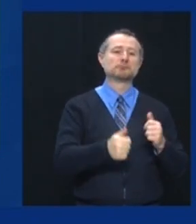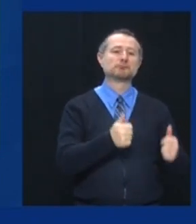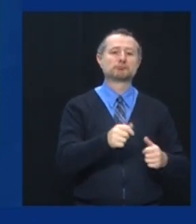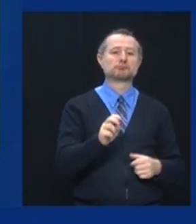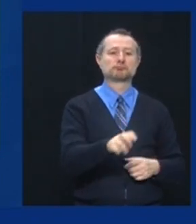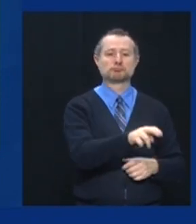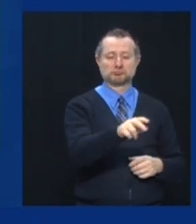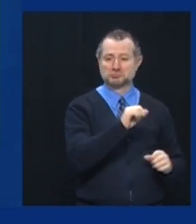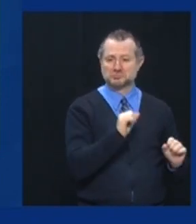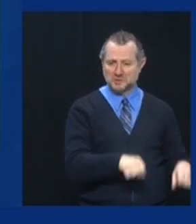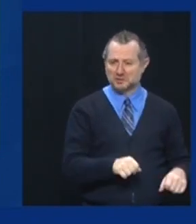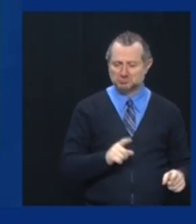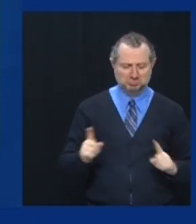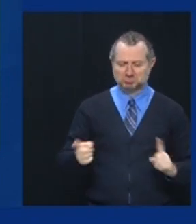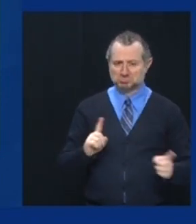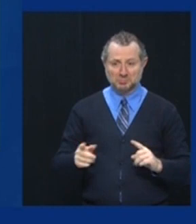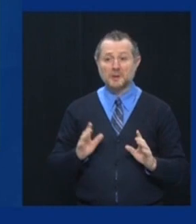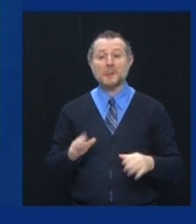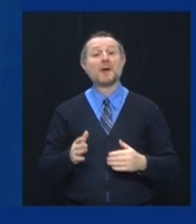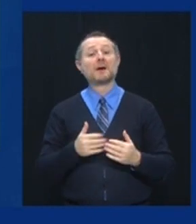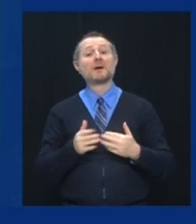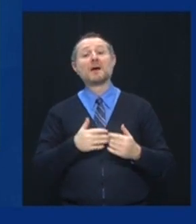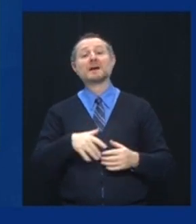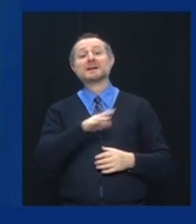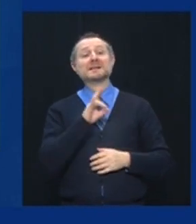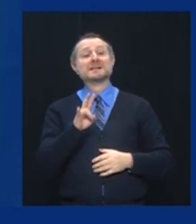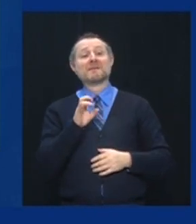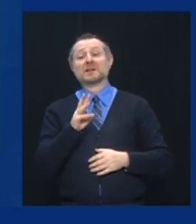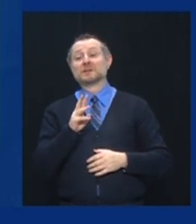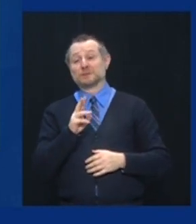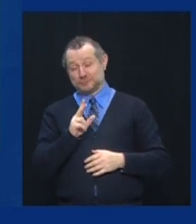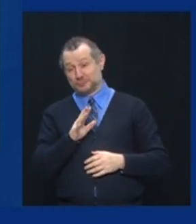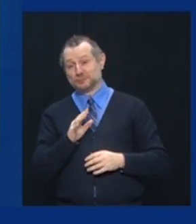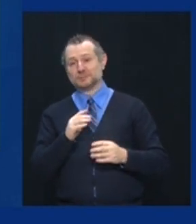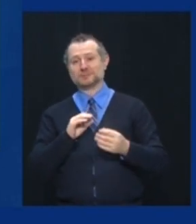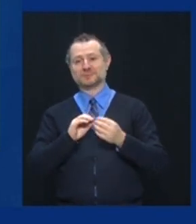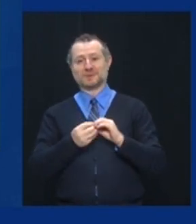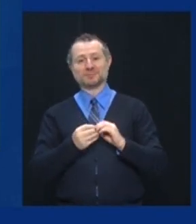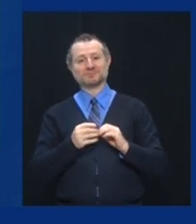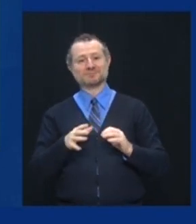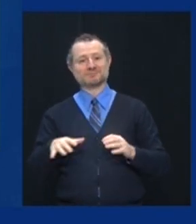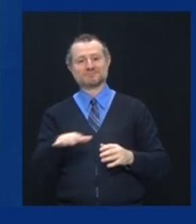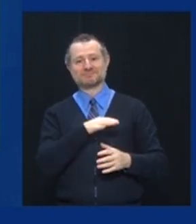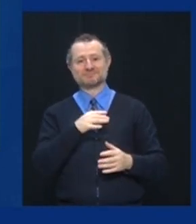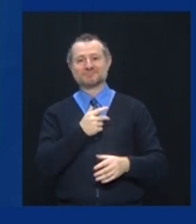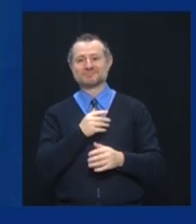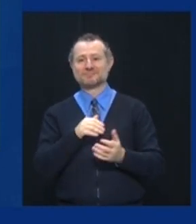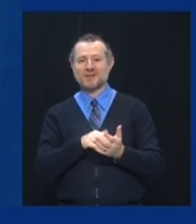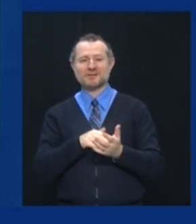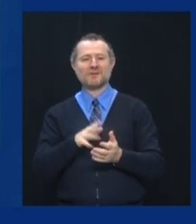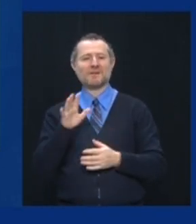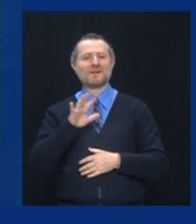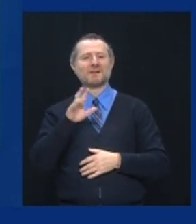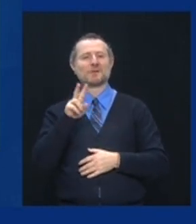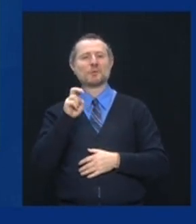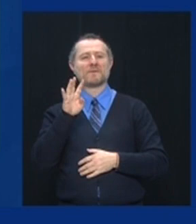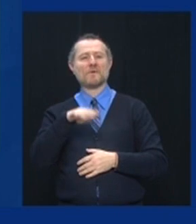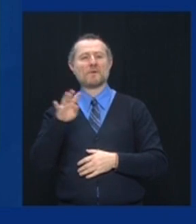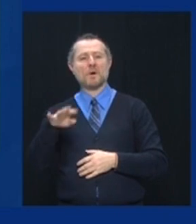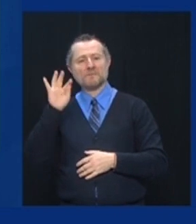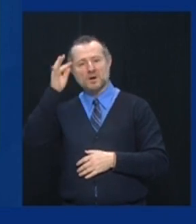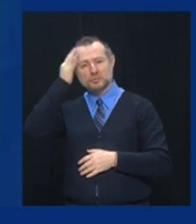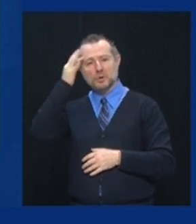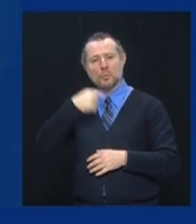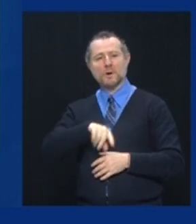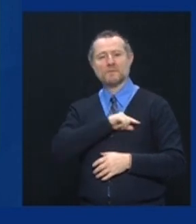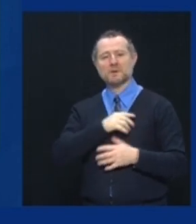actually now have vaccine for healthcare workers, 244 federally qualified health centers, then the hospitals, urgent